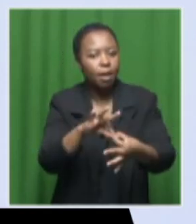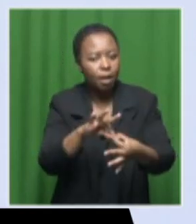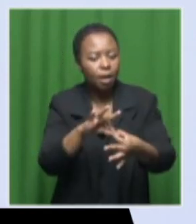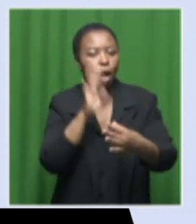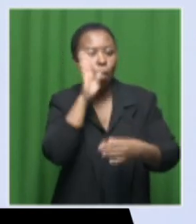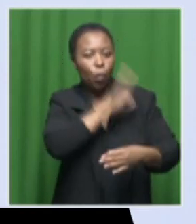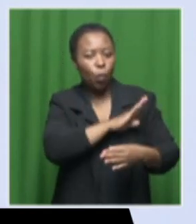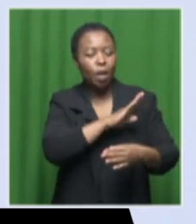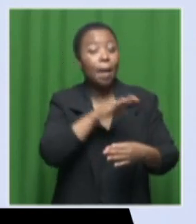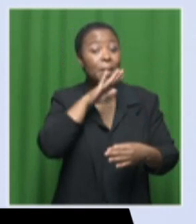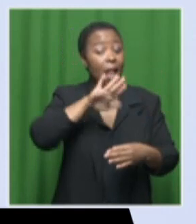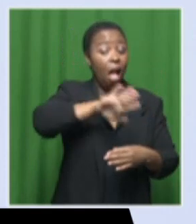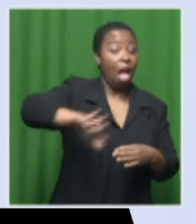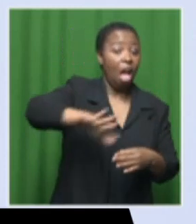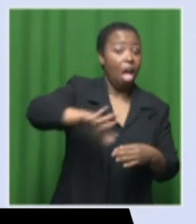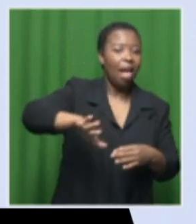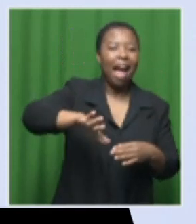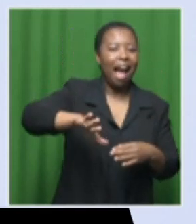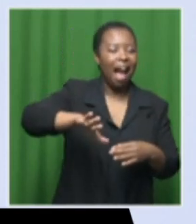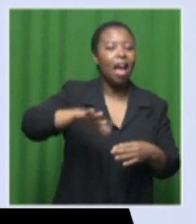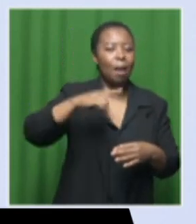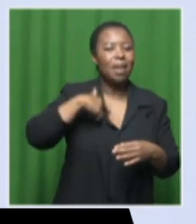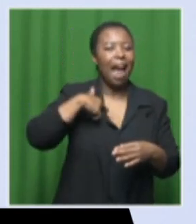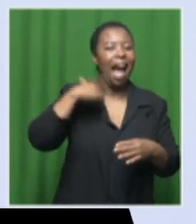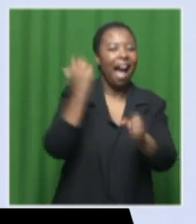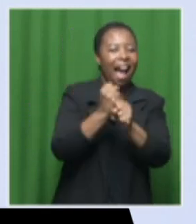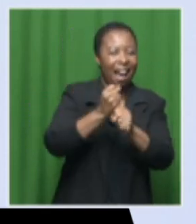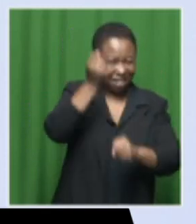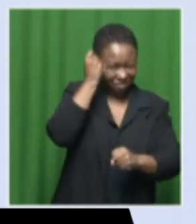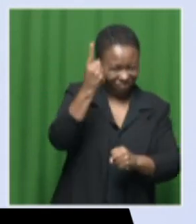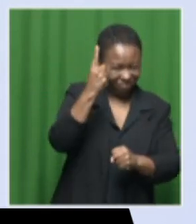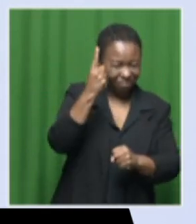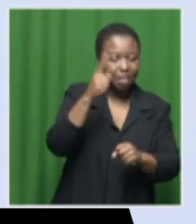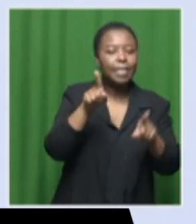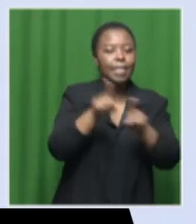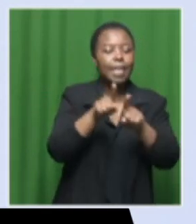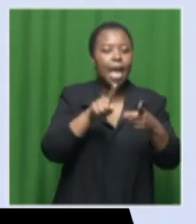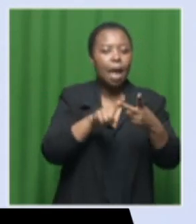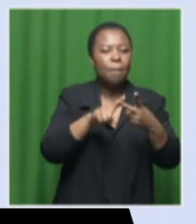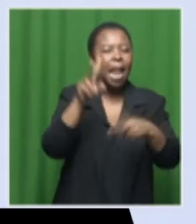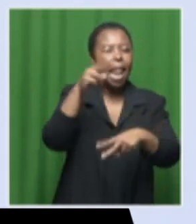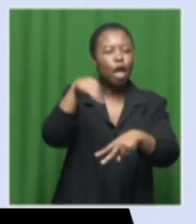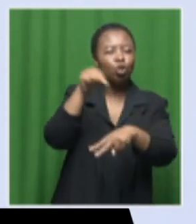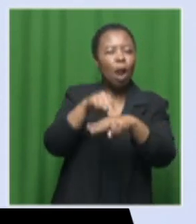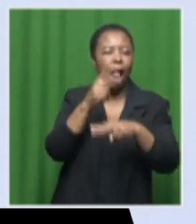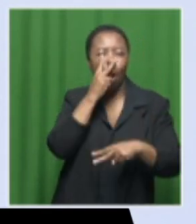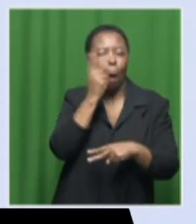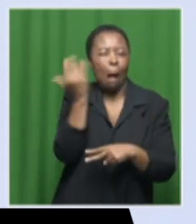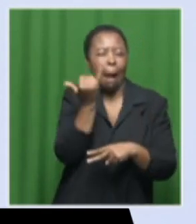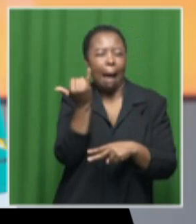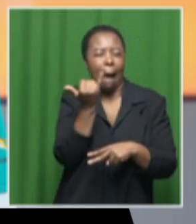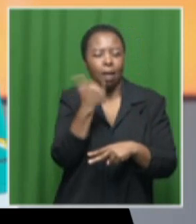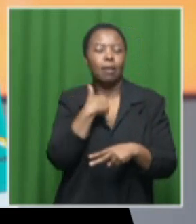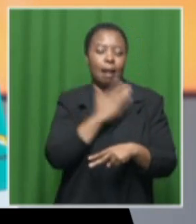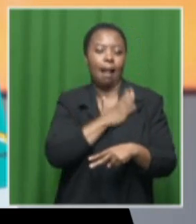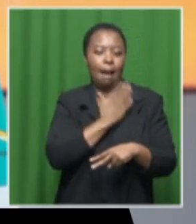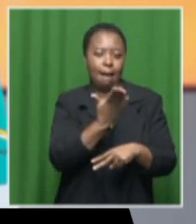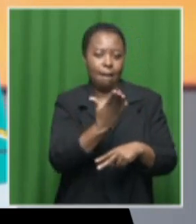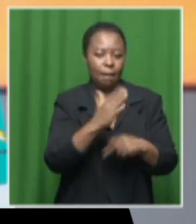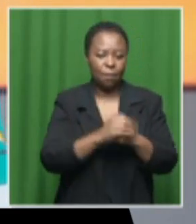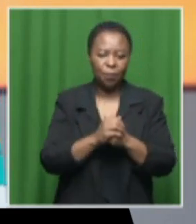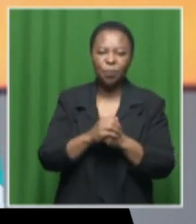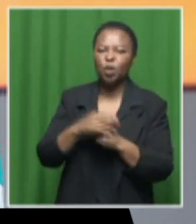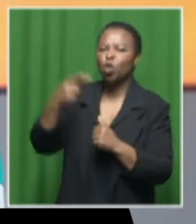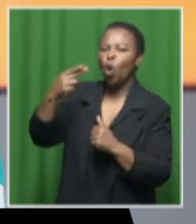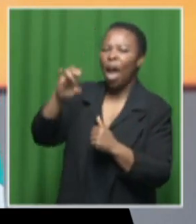like I'm sidelined. So it's like I relate to it, and I also love the natural kind of look of it. Yeah. So, okay, what's Hessian